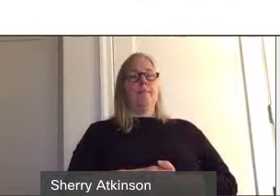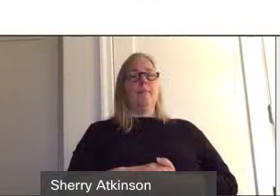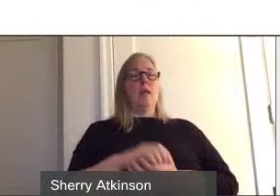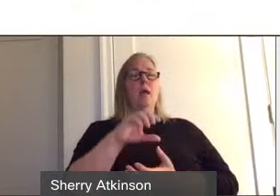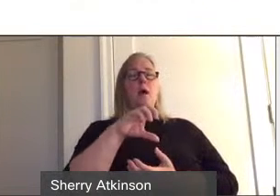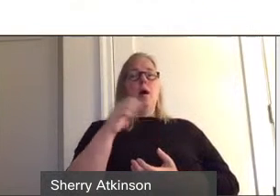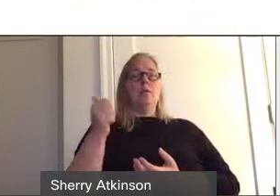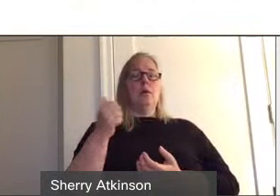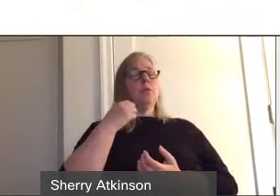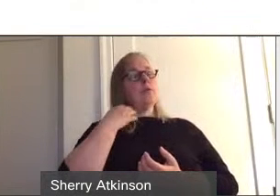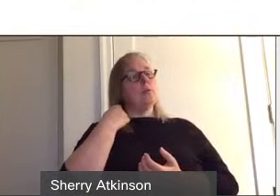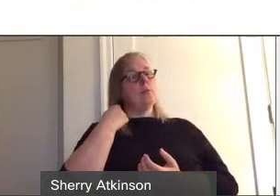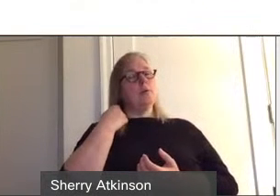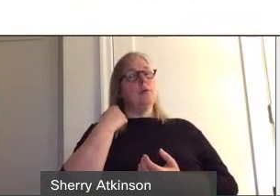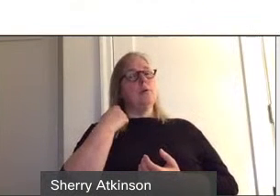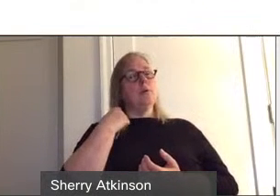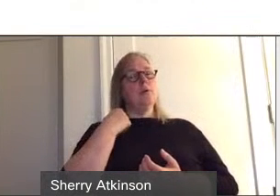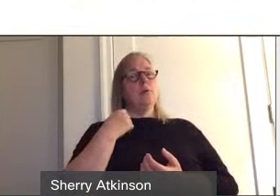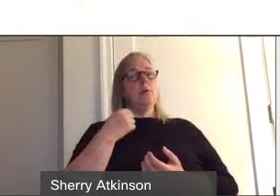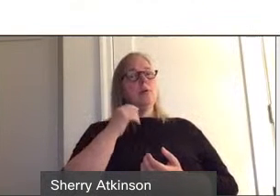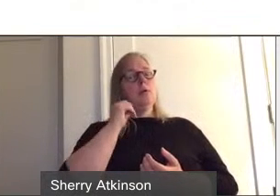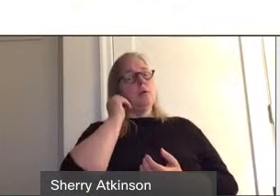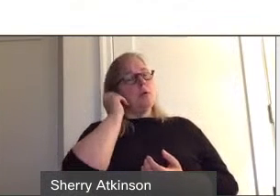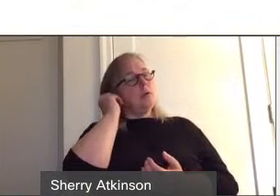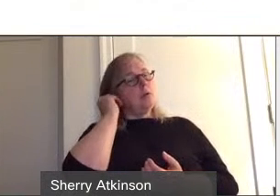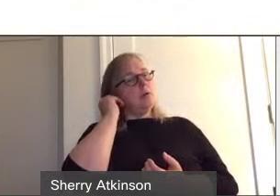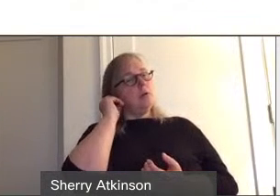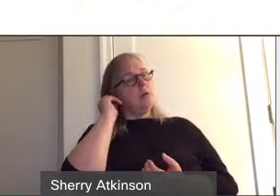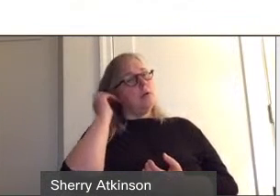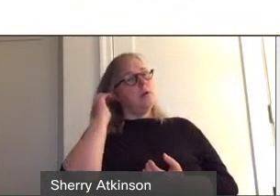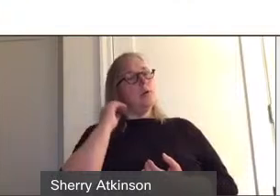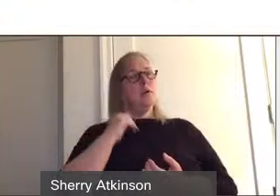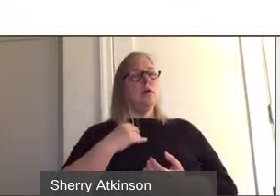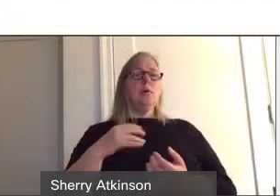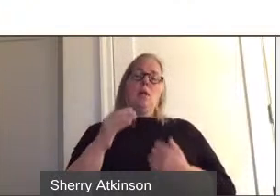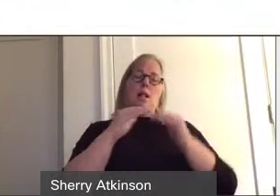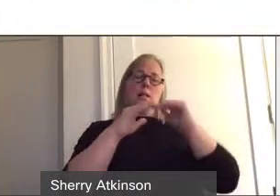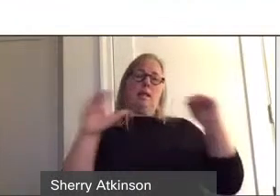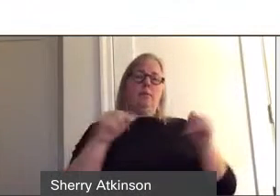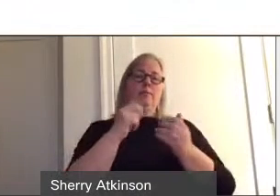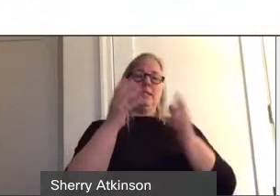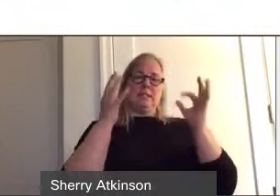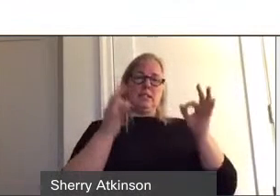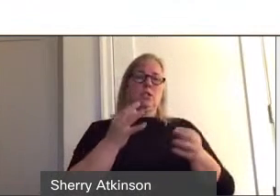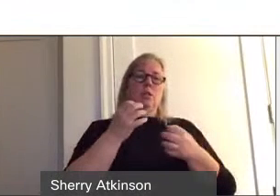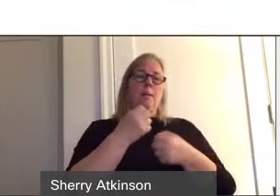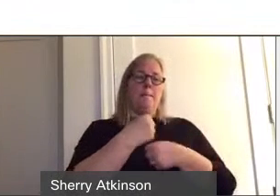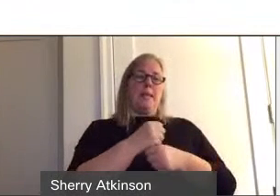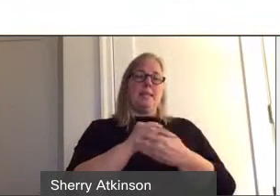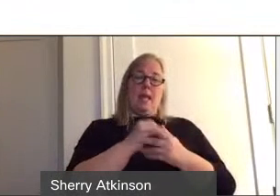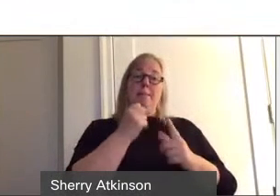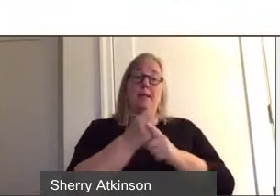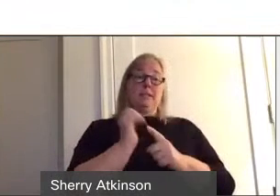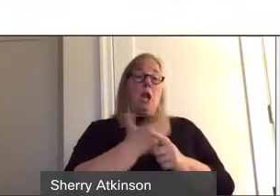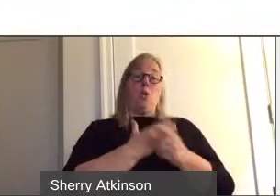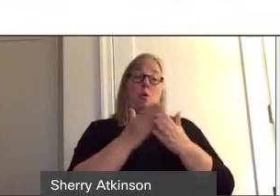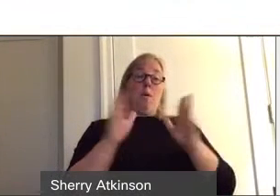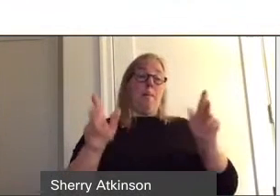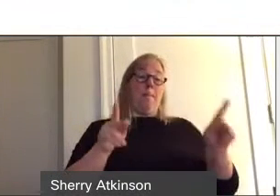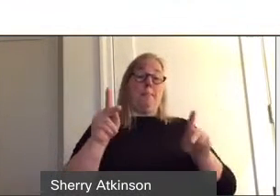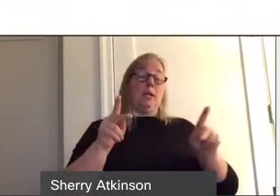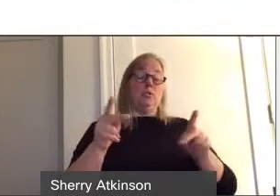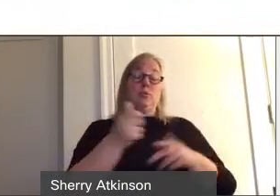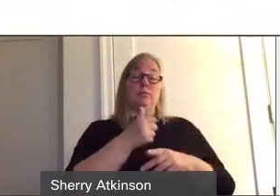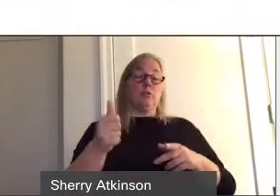Another level of decision making that impacts our transportation system is the commuter bus,